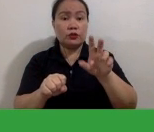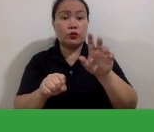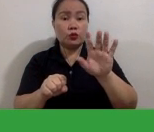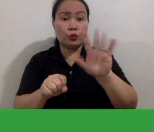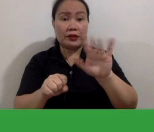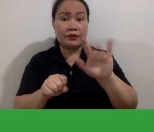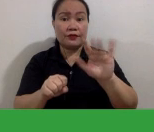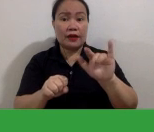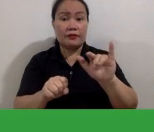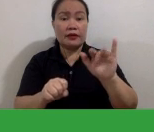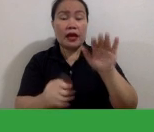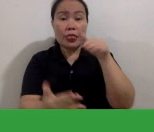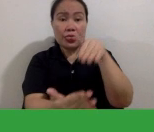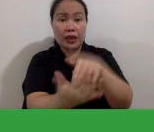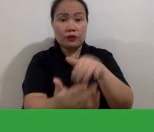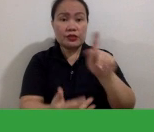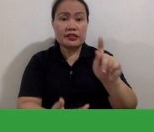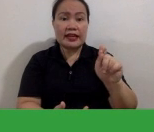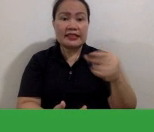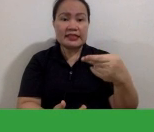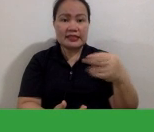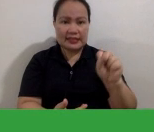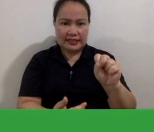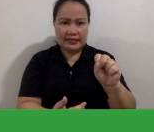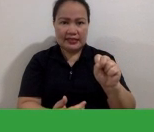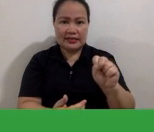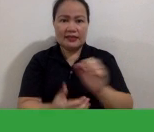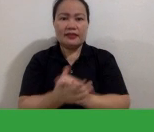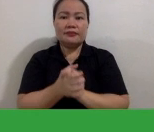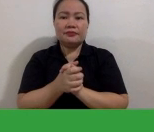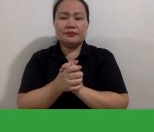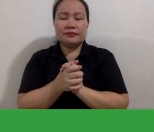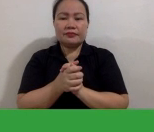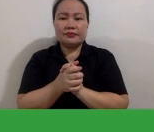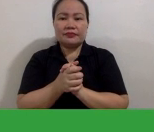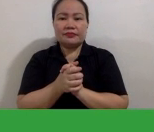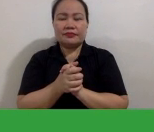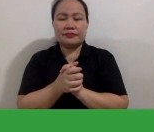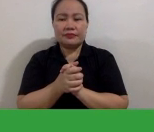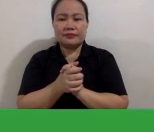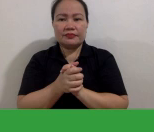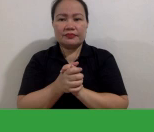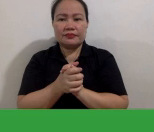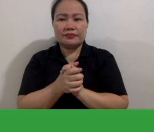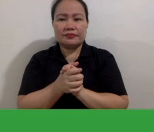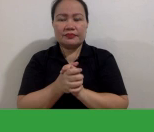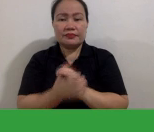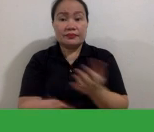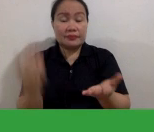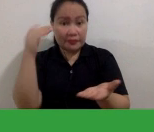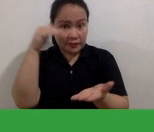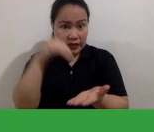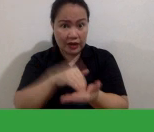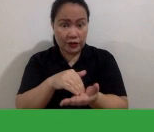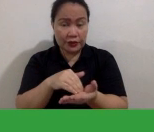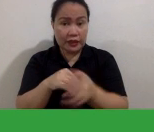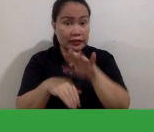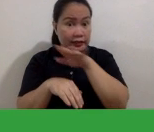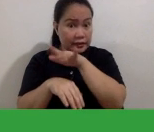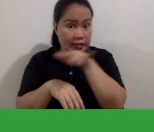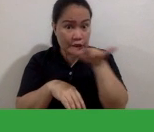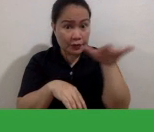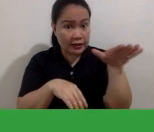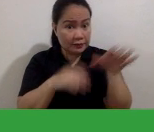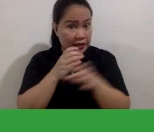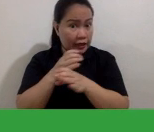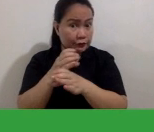125 kasi ones, tens, hundreds, thousands. So, 125,000. So, again ha, our